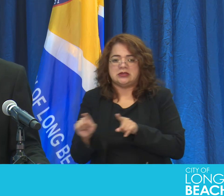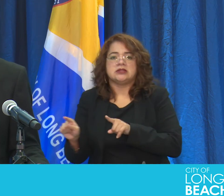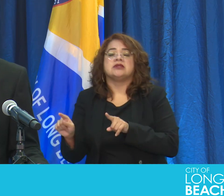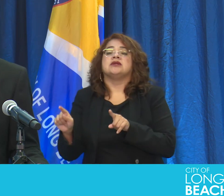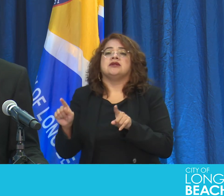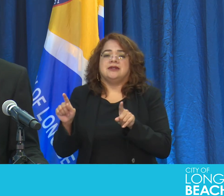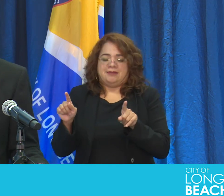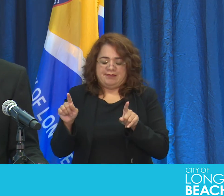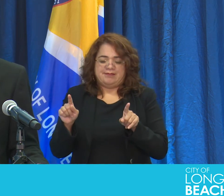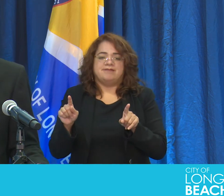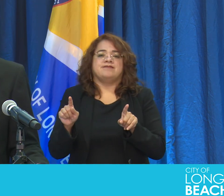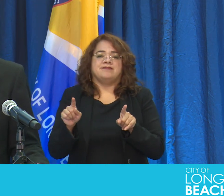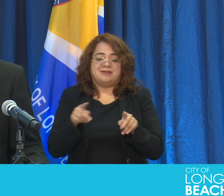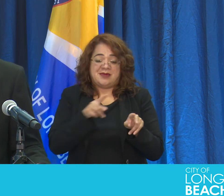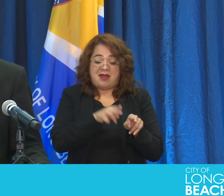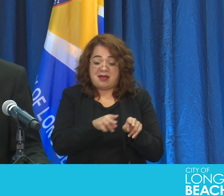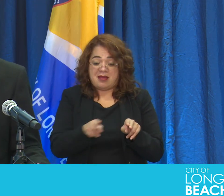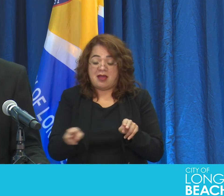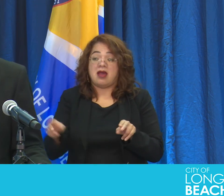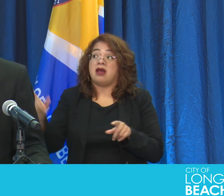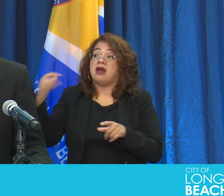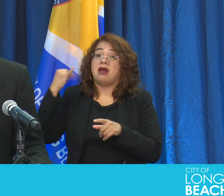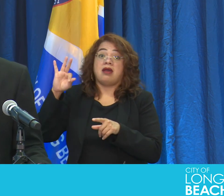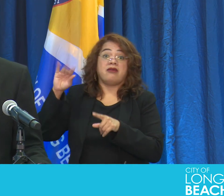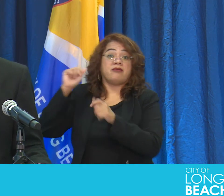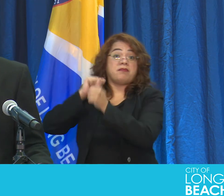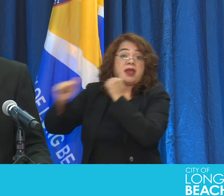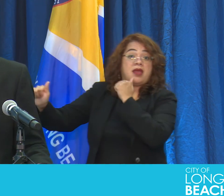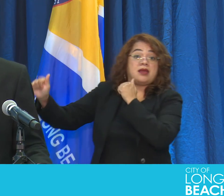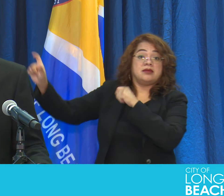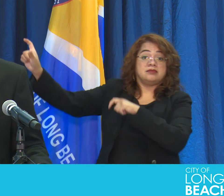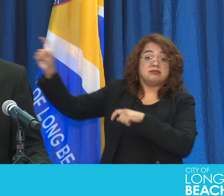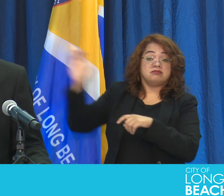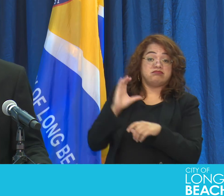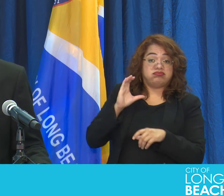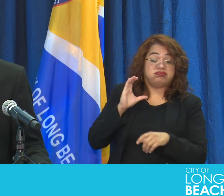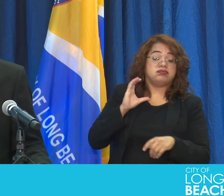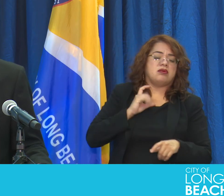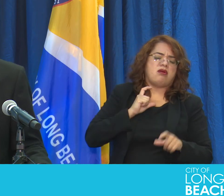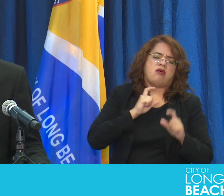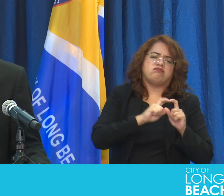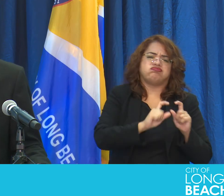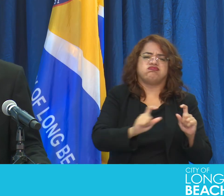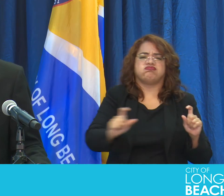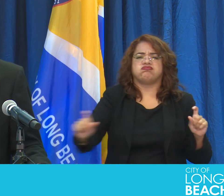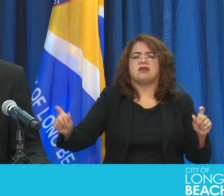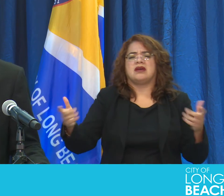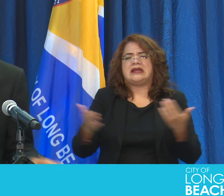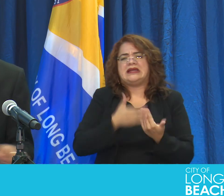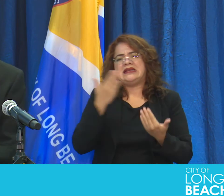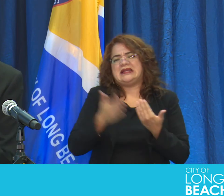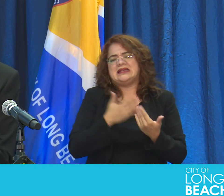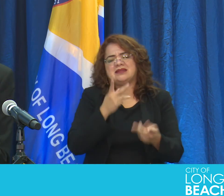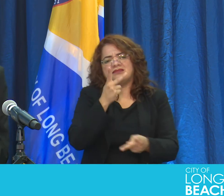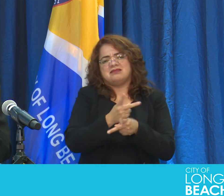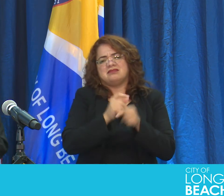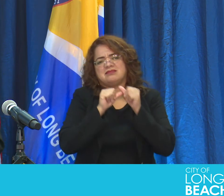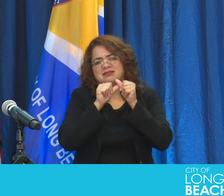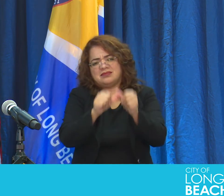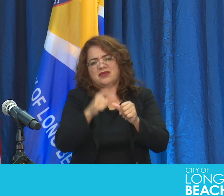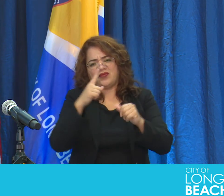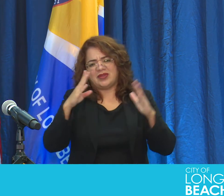programs, into infrastructure, into equity, into so many programs that are important to the city. And then